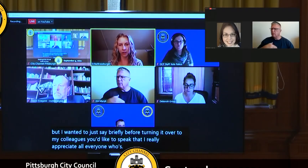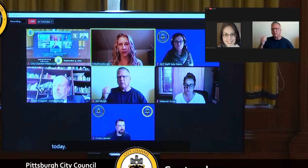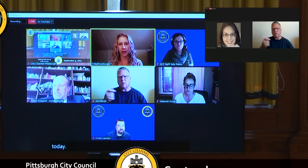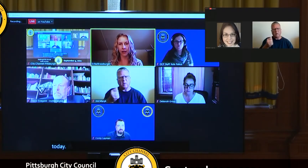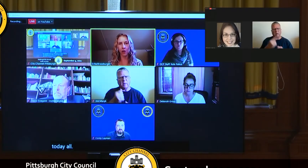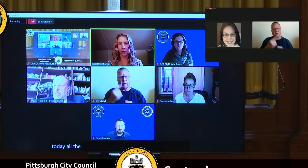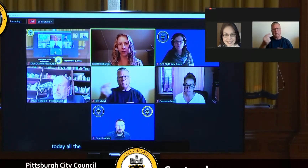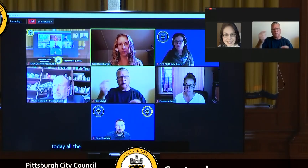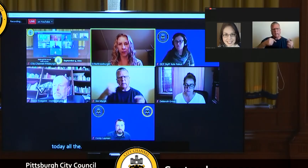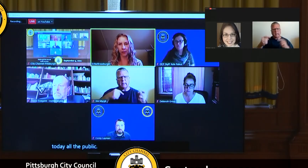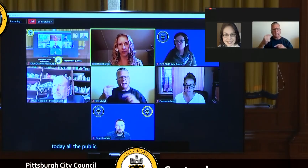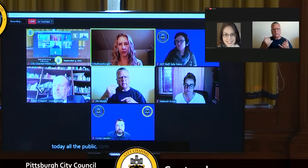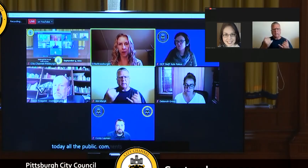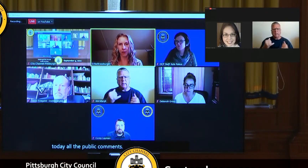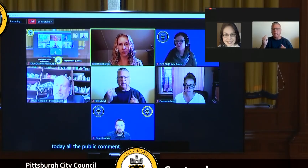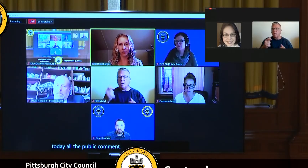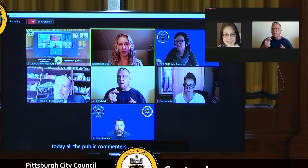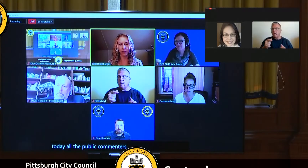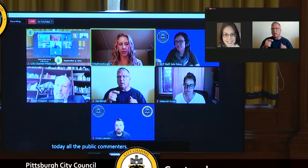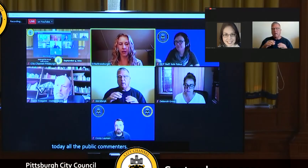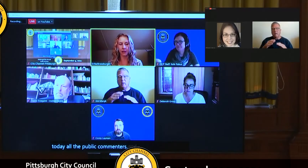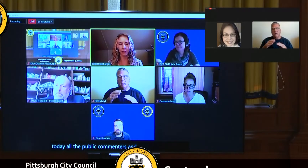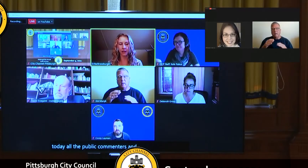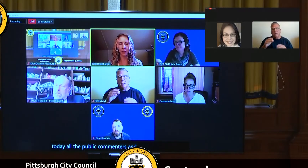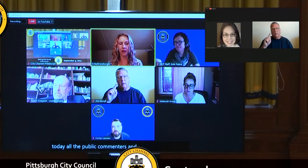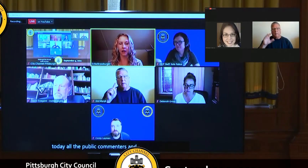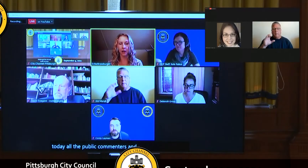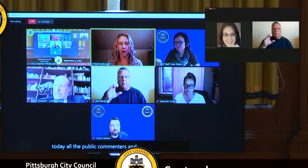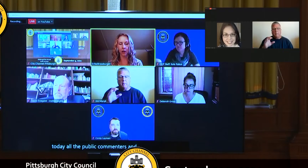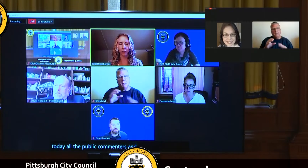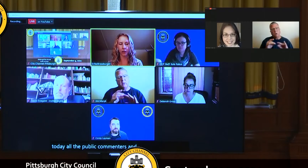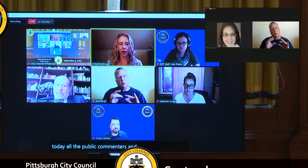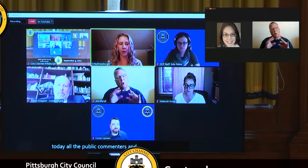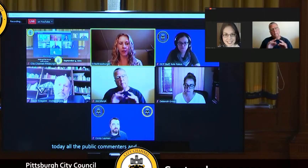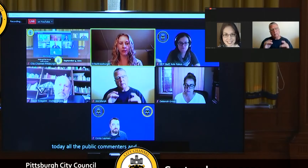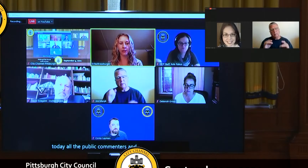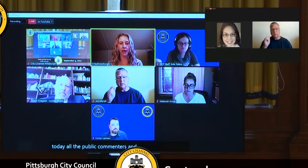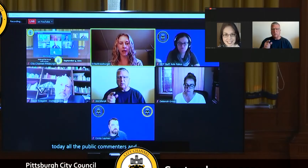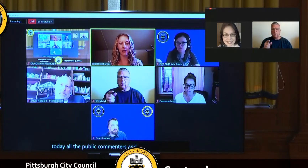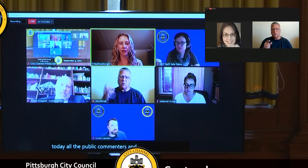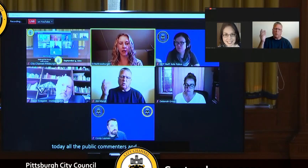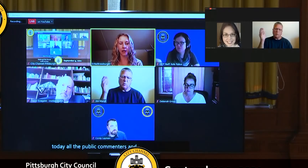the public commenters and all of your comments. And